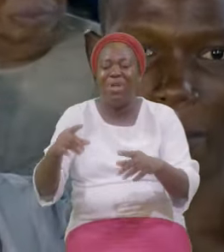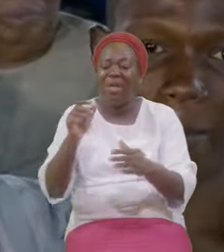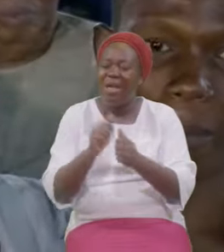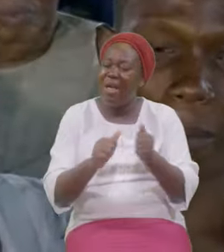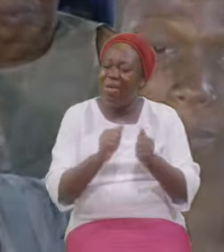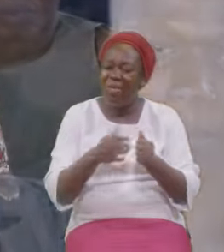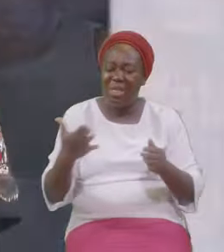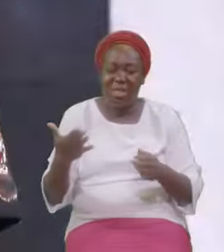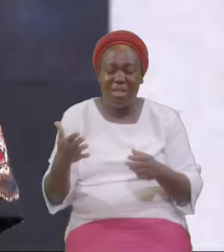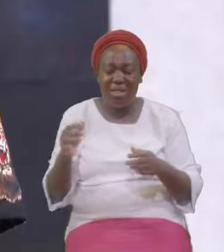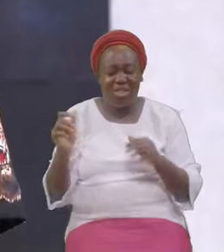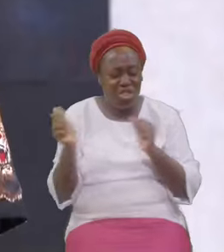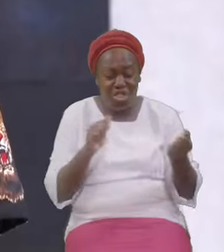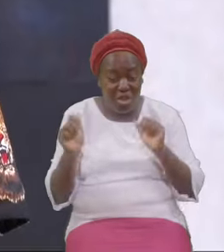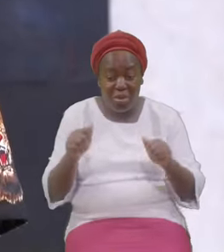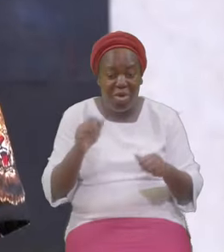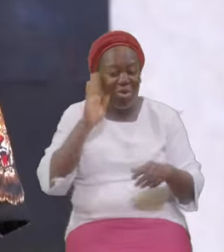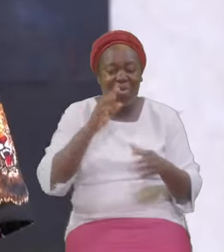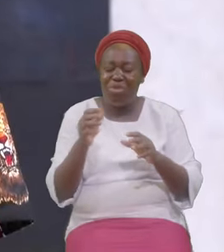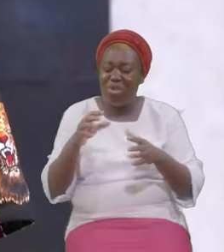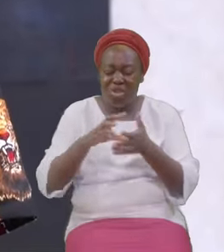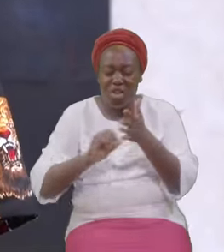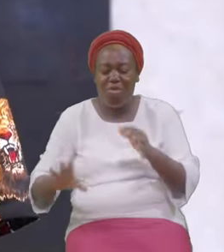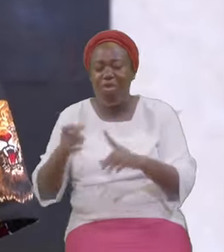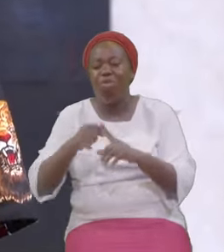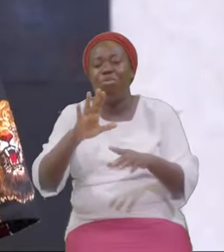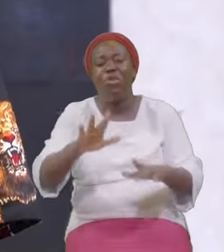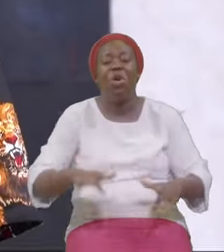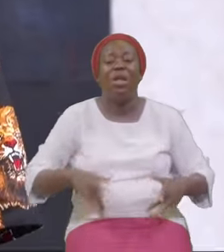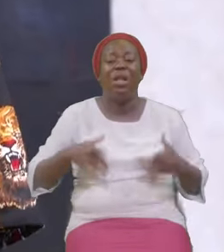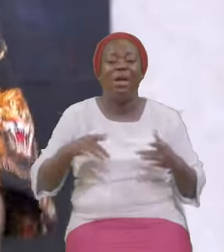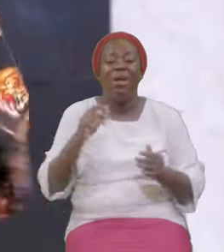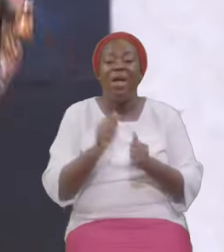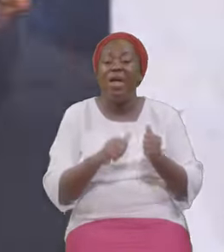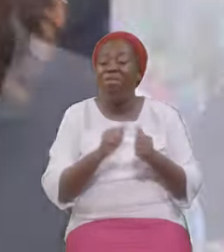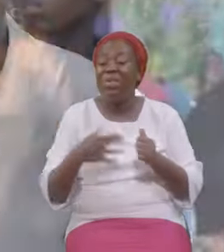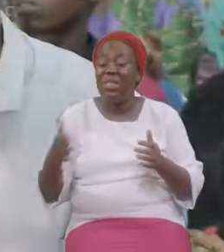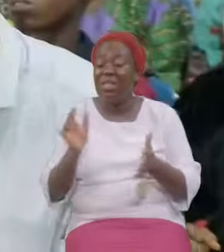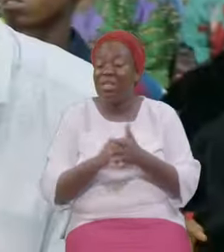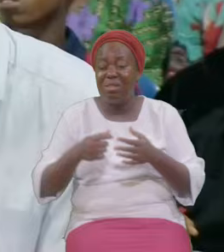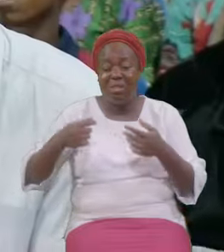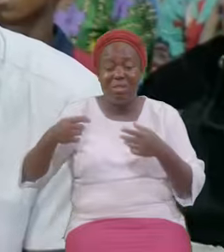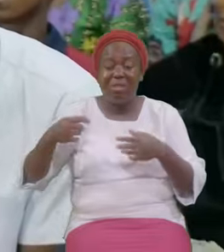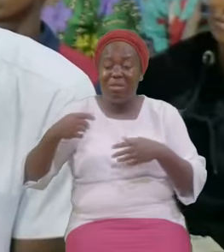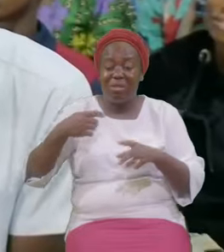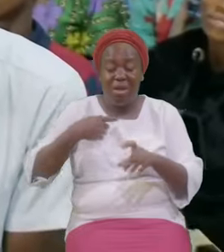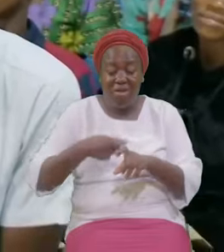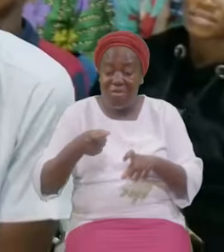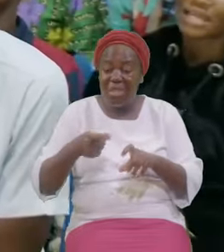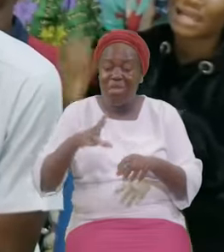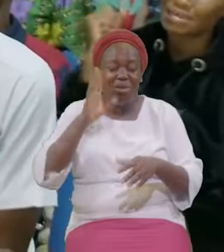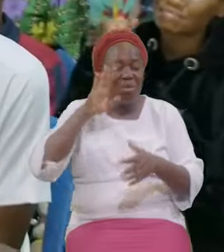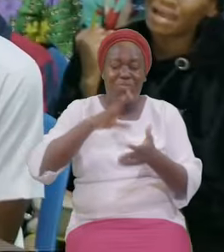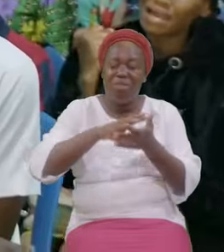will be shaken out of your life. Everything tormenting will be driven out of your